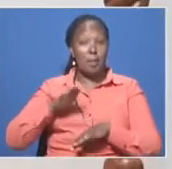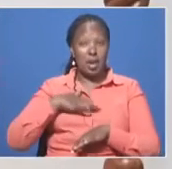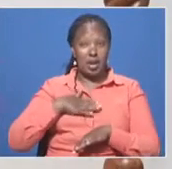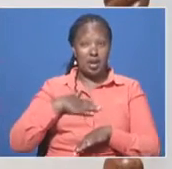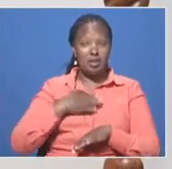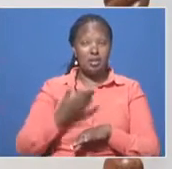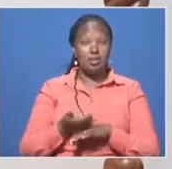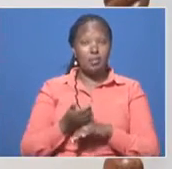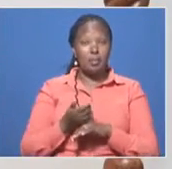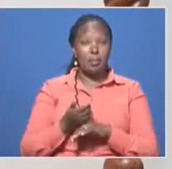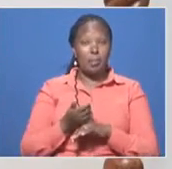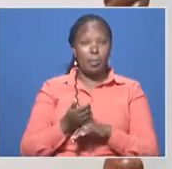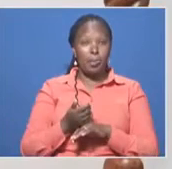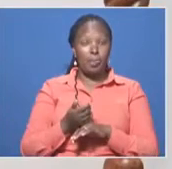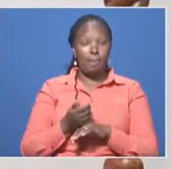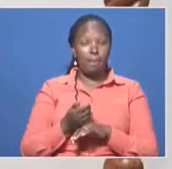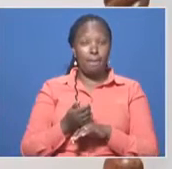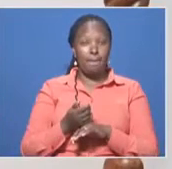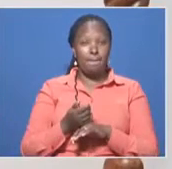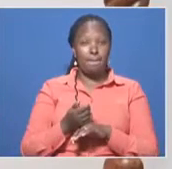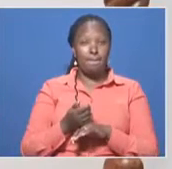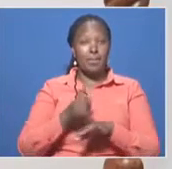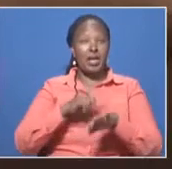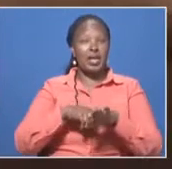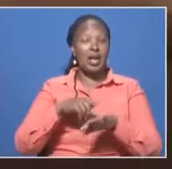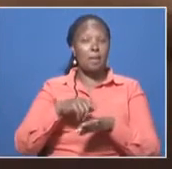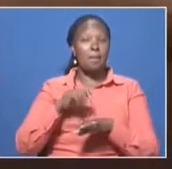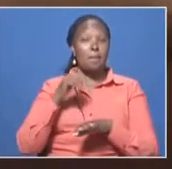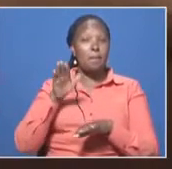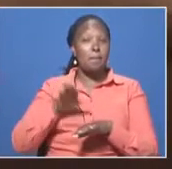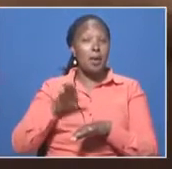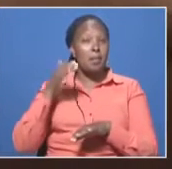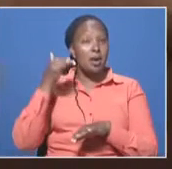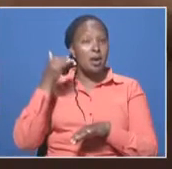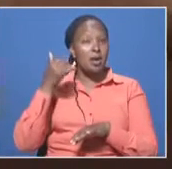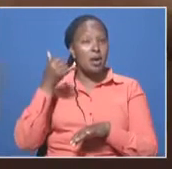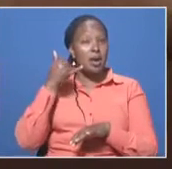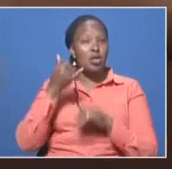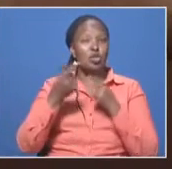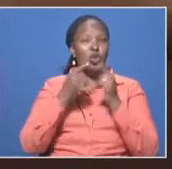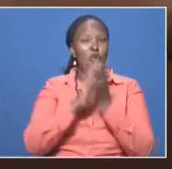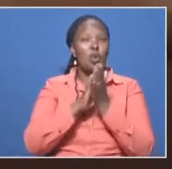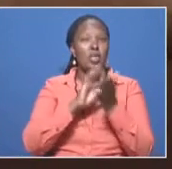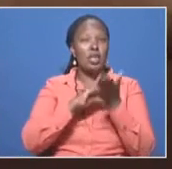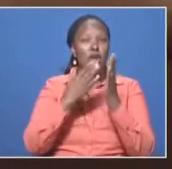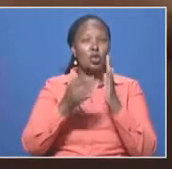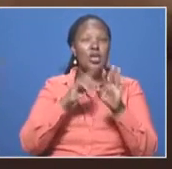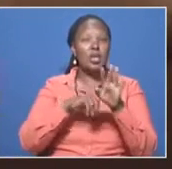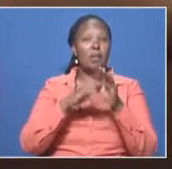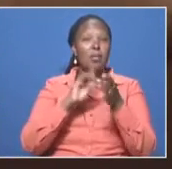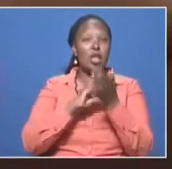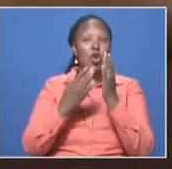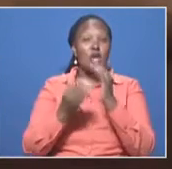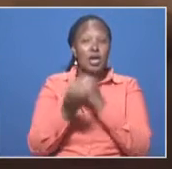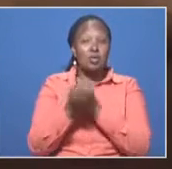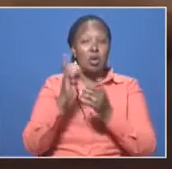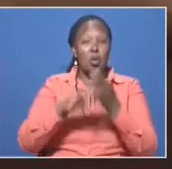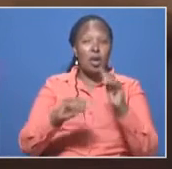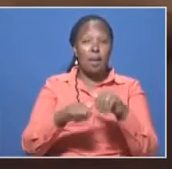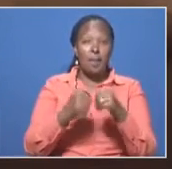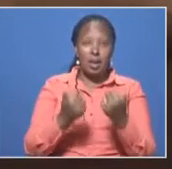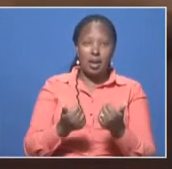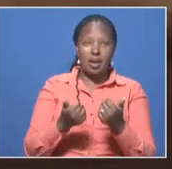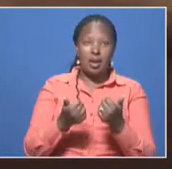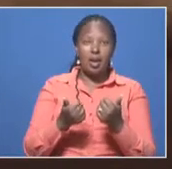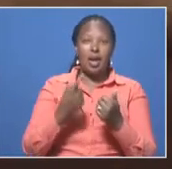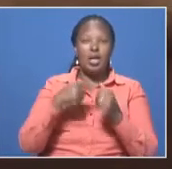And then when she heard, I said, hold on, speak to the doctor. So when the doctor explained to her what happened,